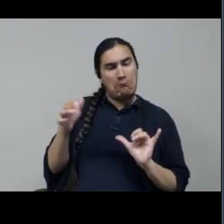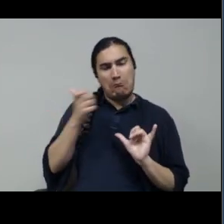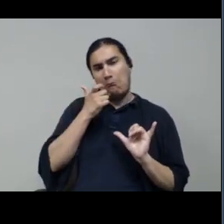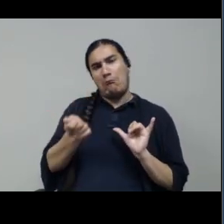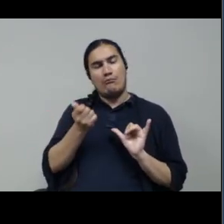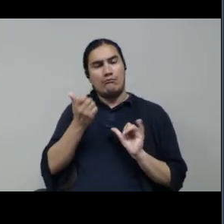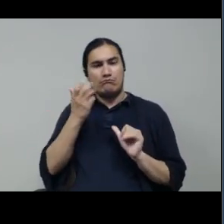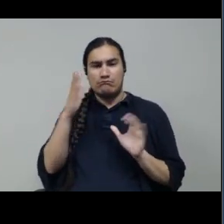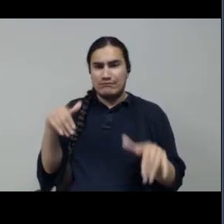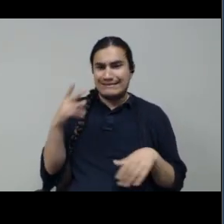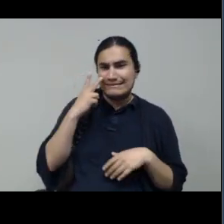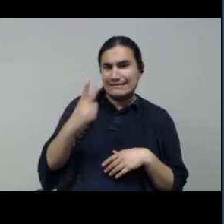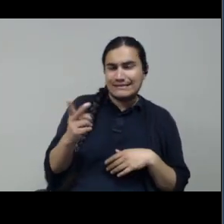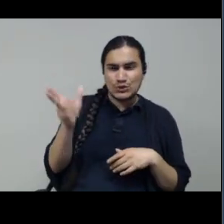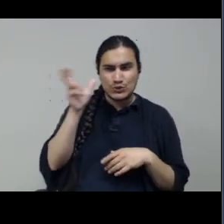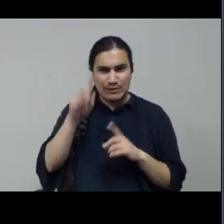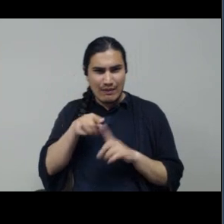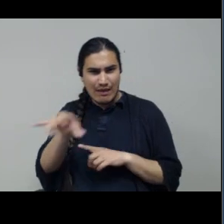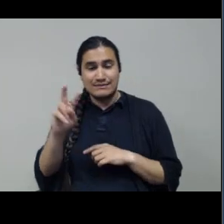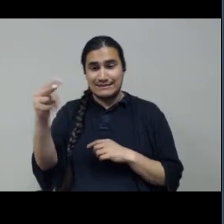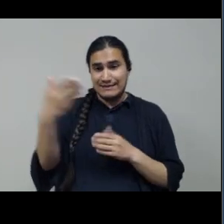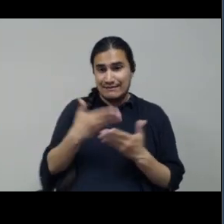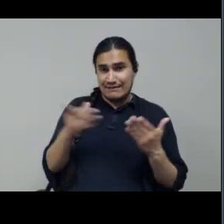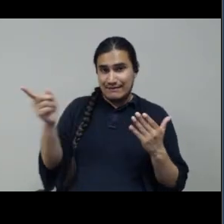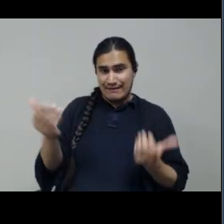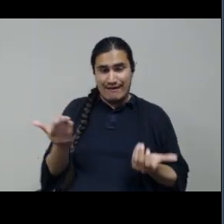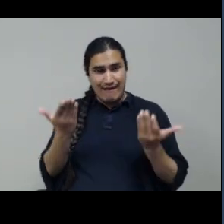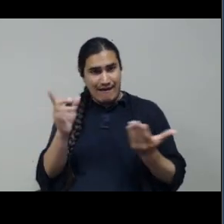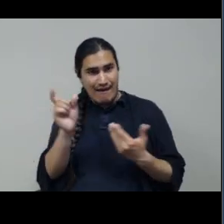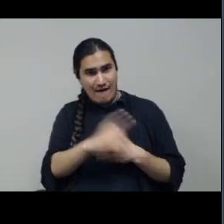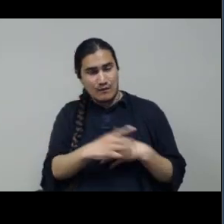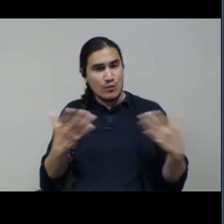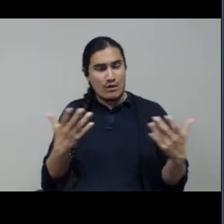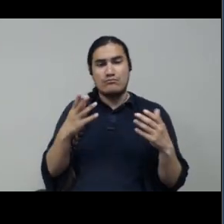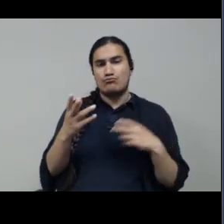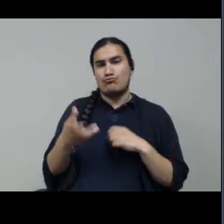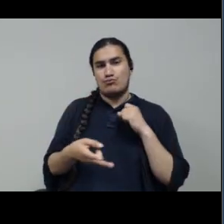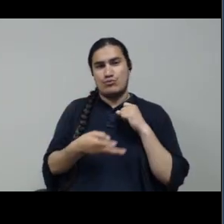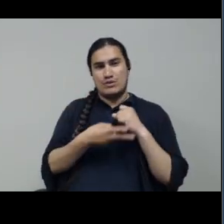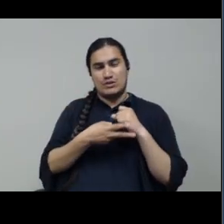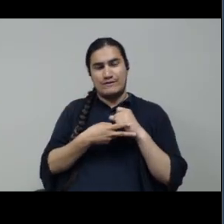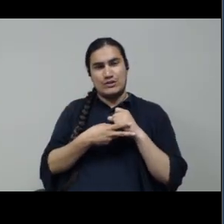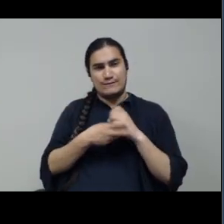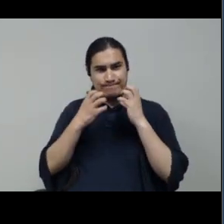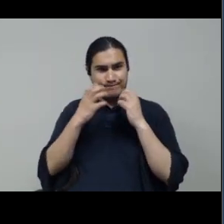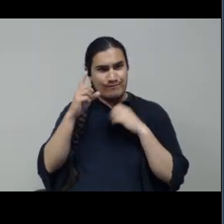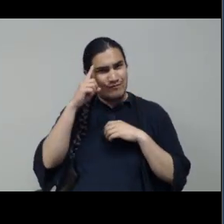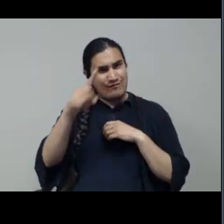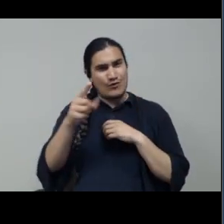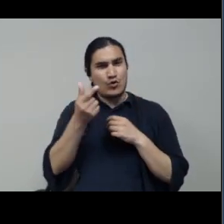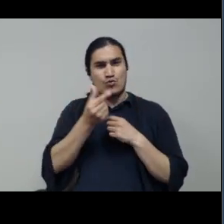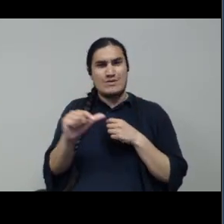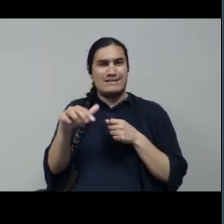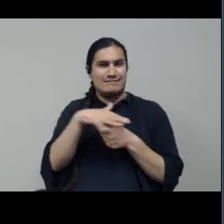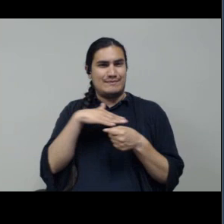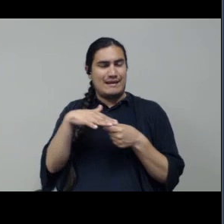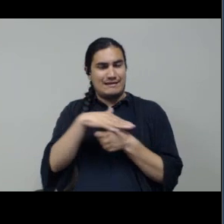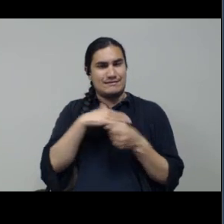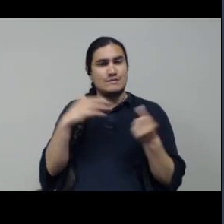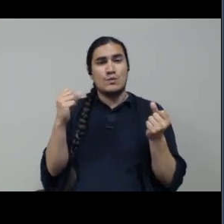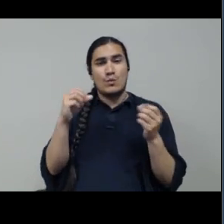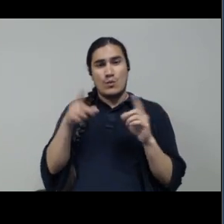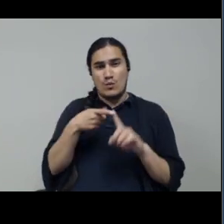haven't seen it. I haven't heard it. The second thing that they asked was the preservation and creation of green spaces, right? So when we're